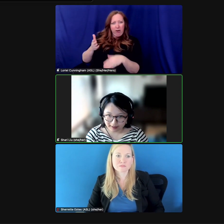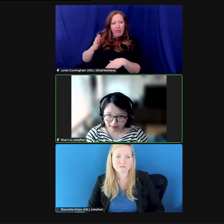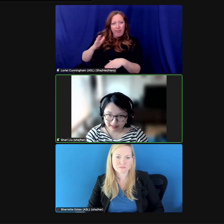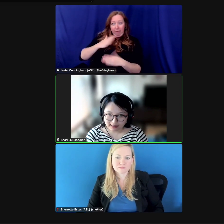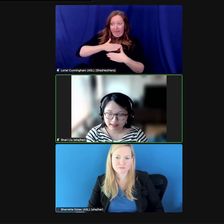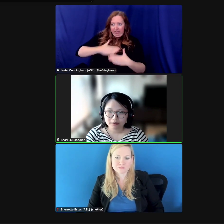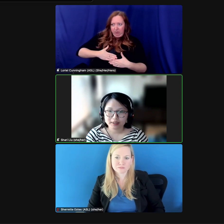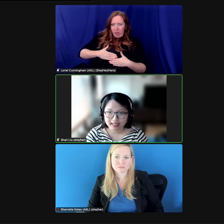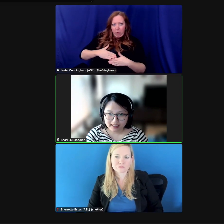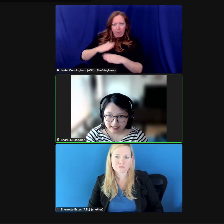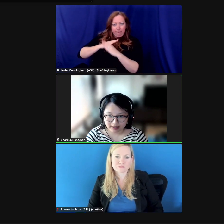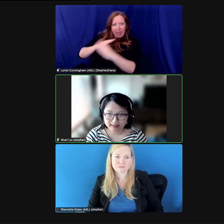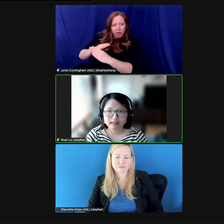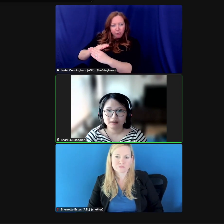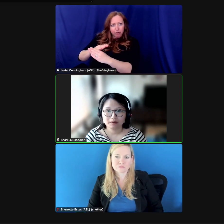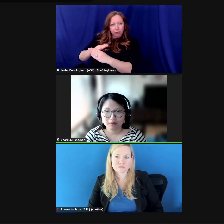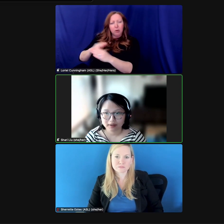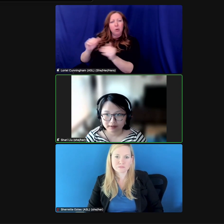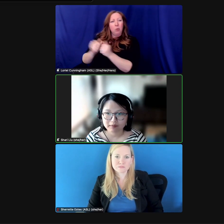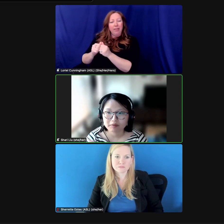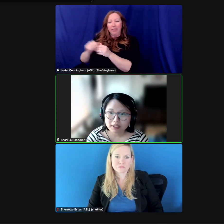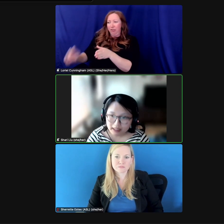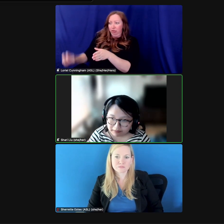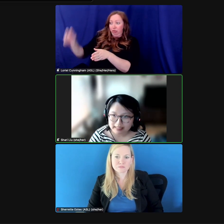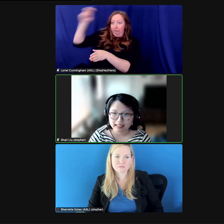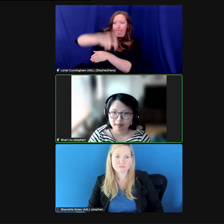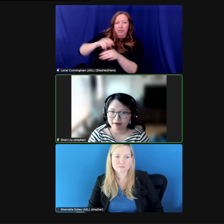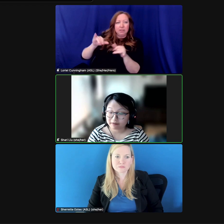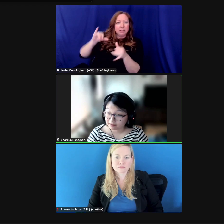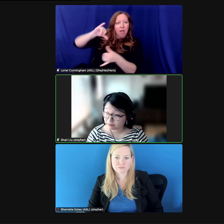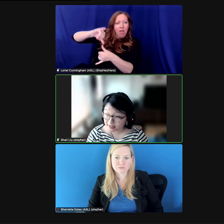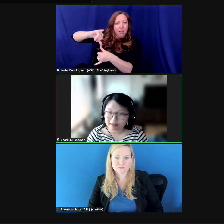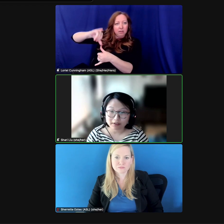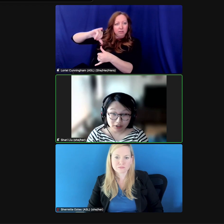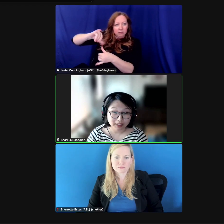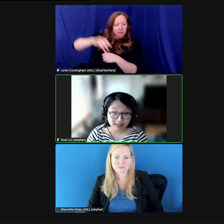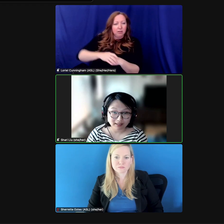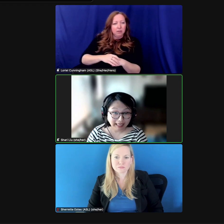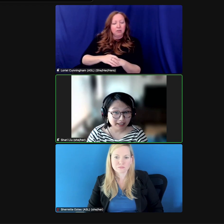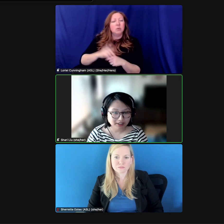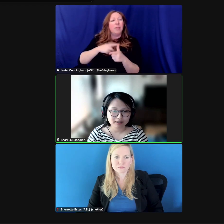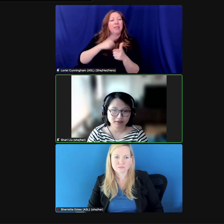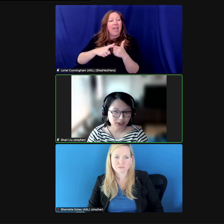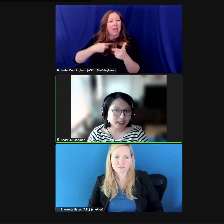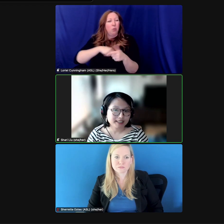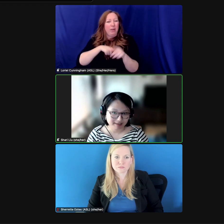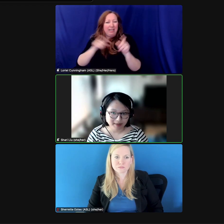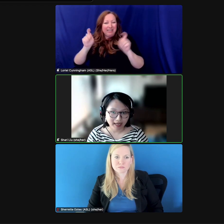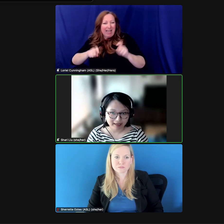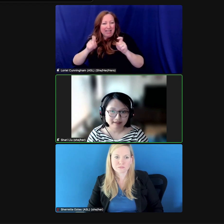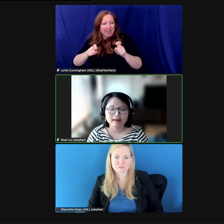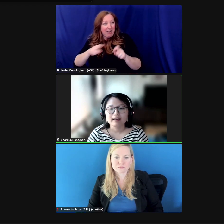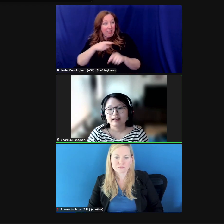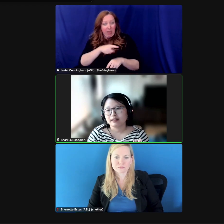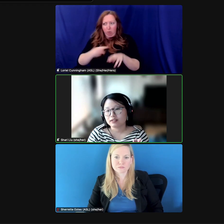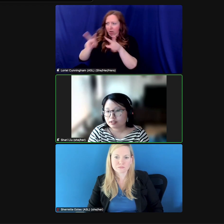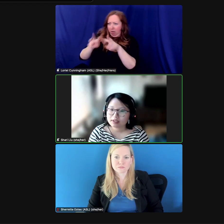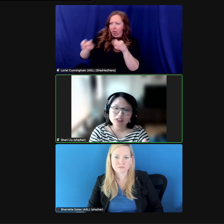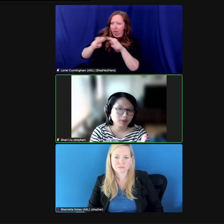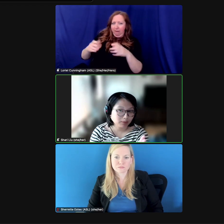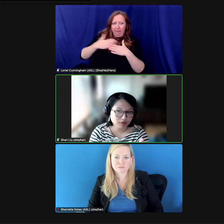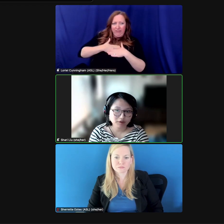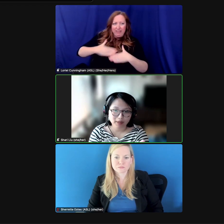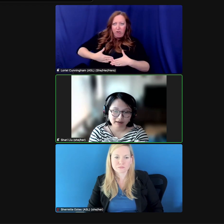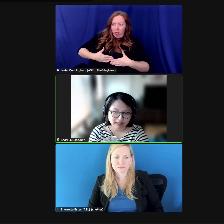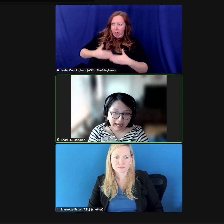second experiment, we tested whether they were really reasoning about the physical constraint on the action or just the path. And to do